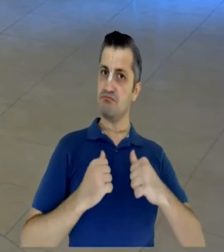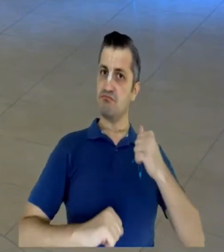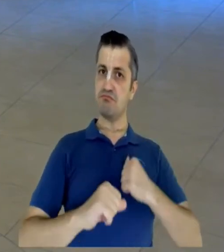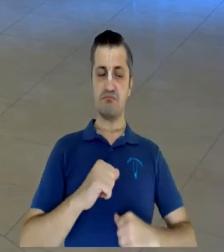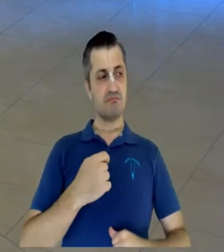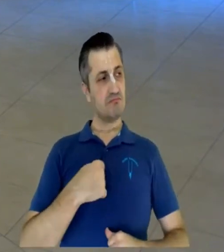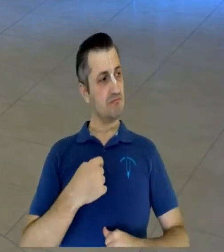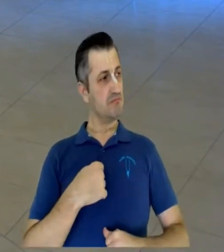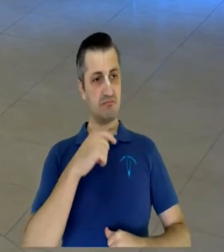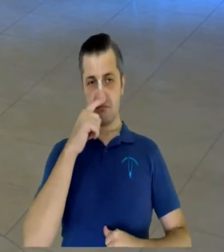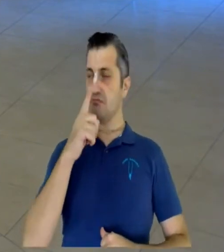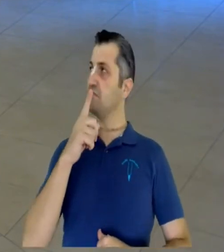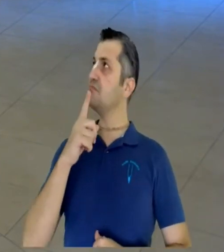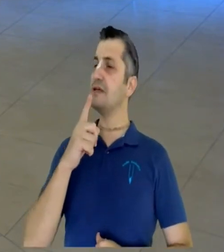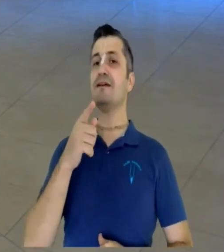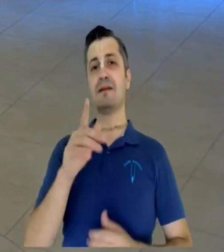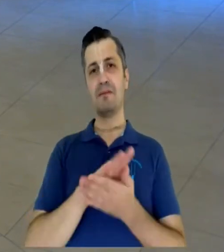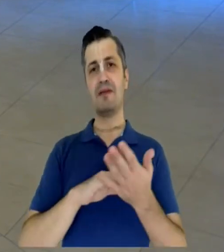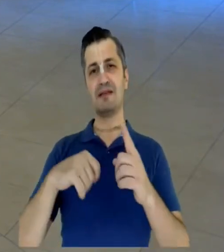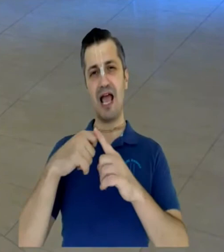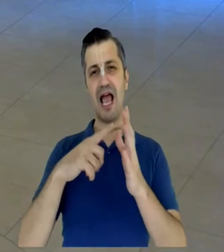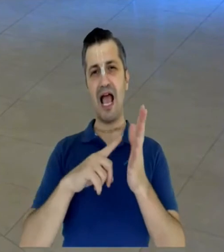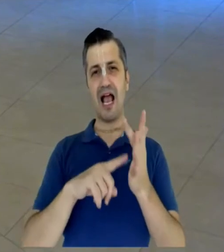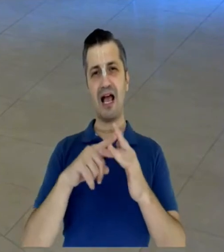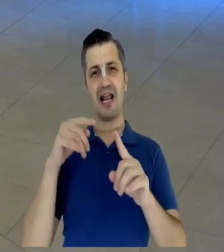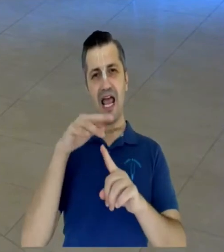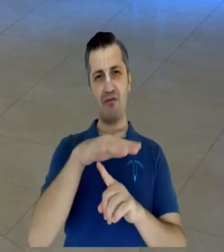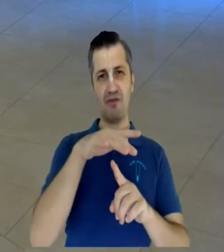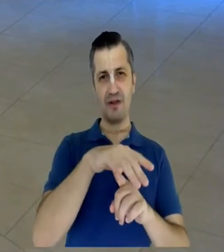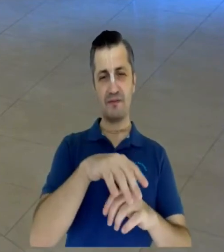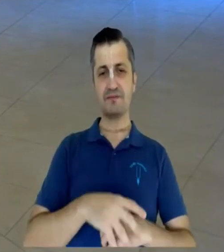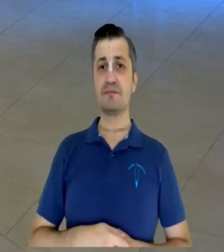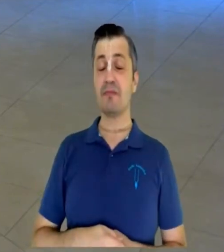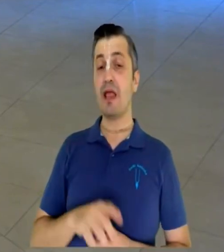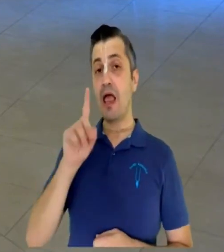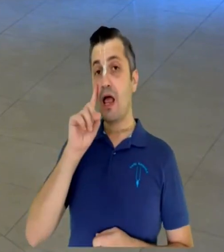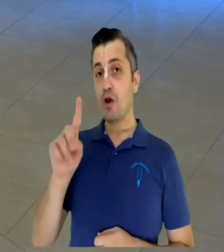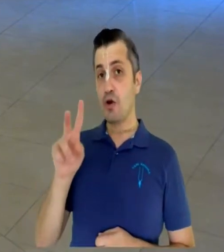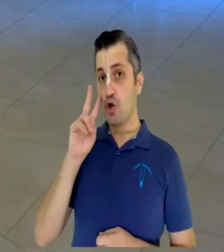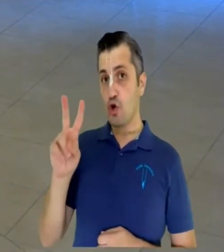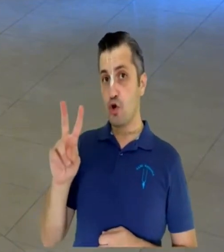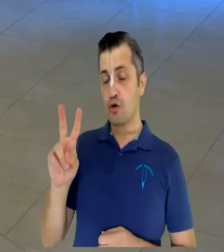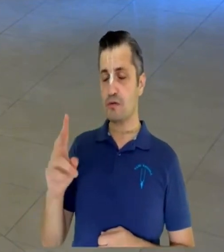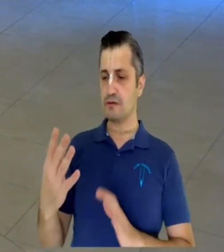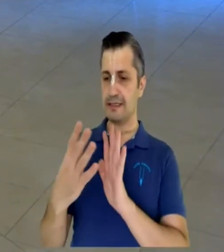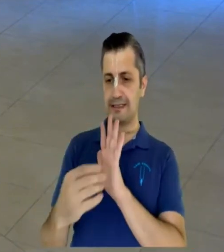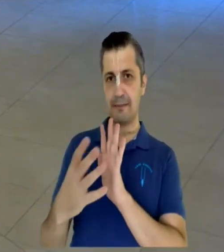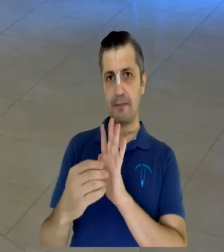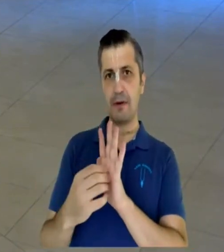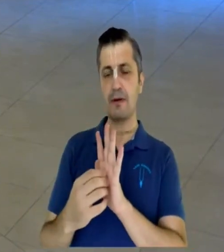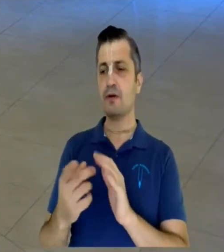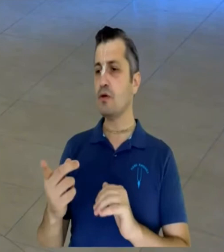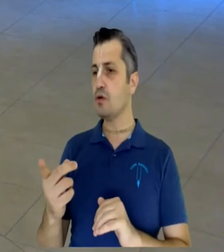to spiritual life, it's more easy when they have less wealth, because it's said that it's well